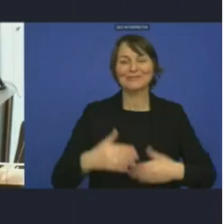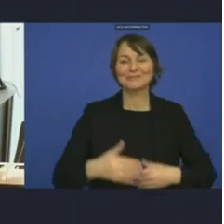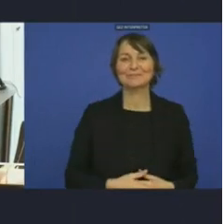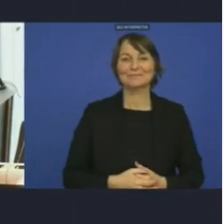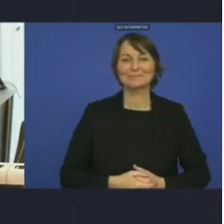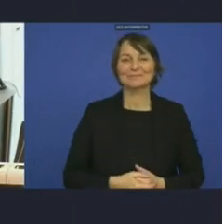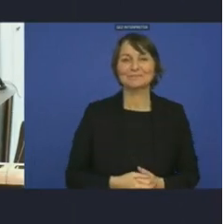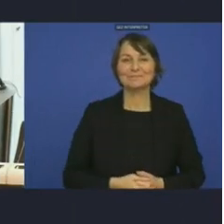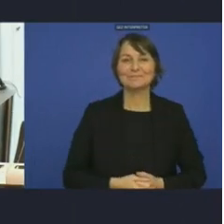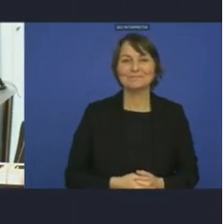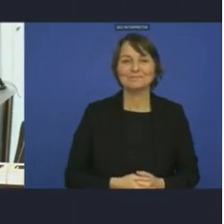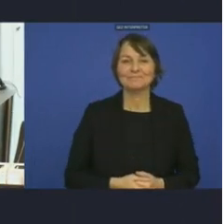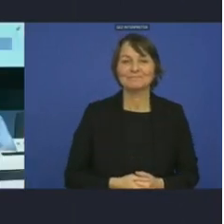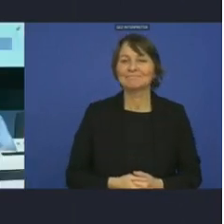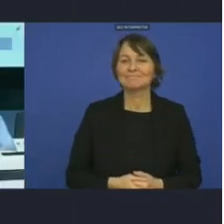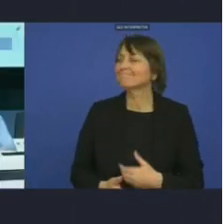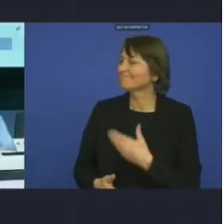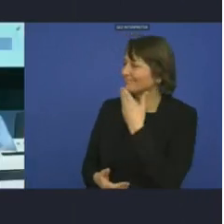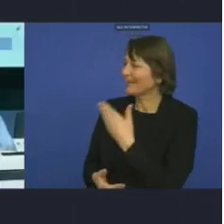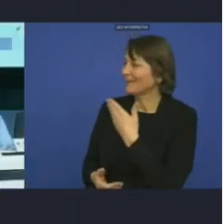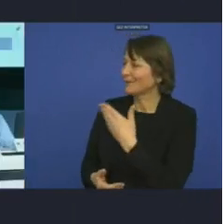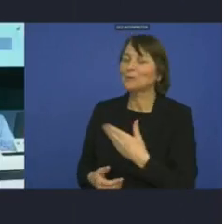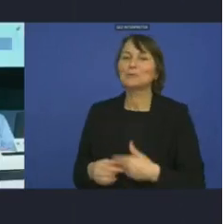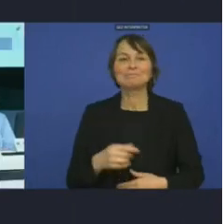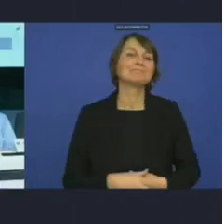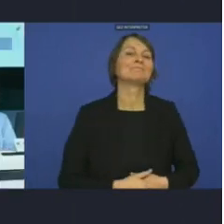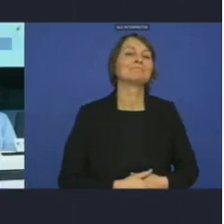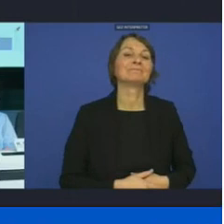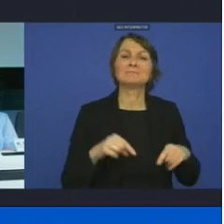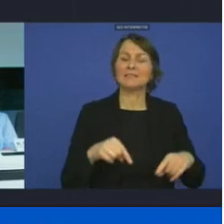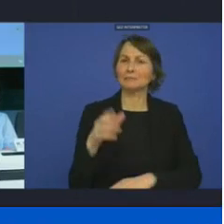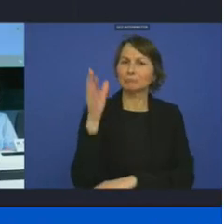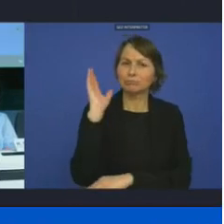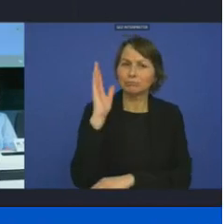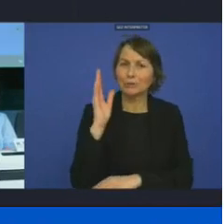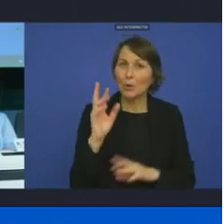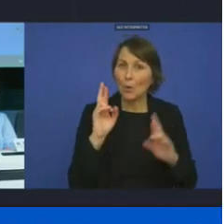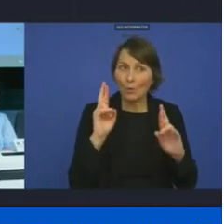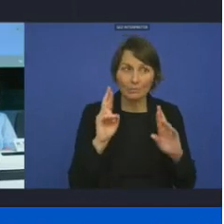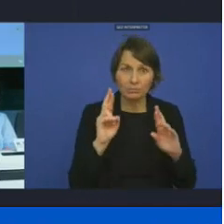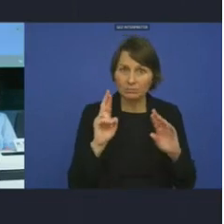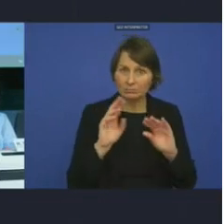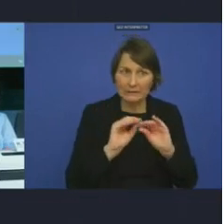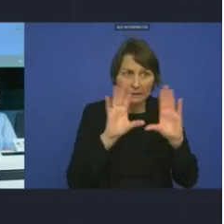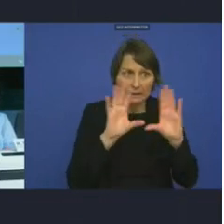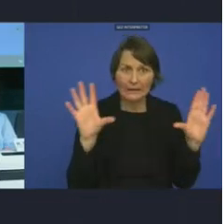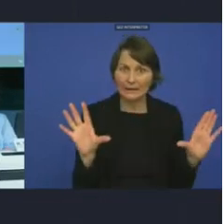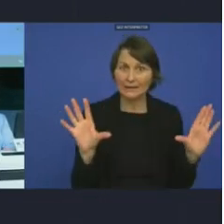Thank you indeed, Stefano, for this presentation. I hope it's all clear what we from the European Commission do